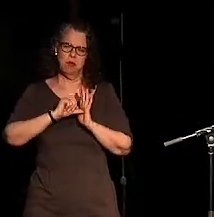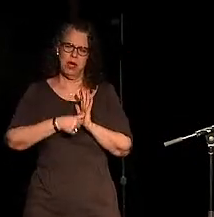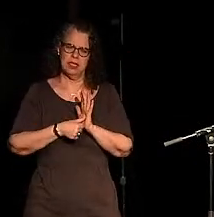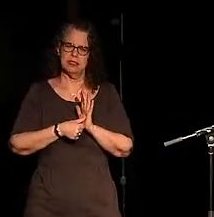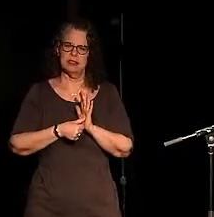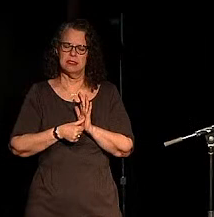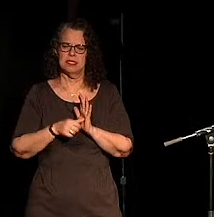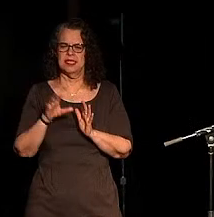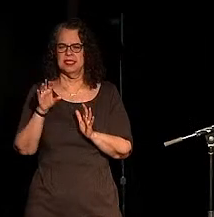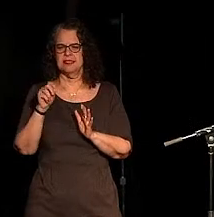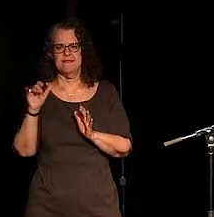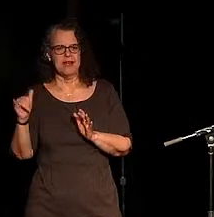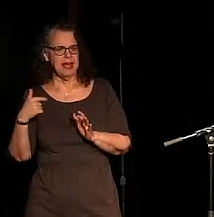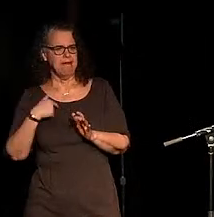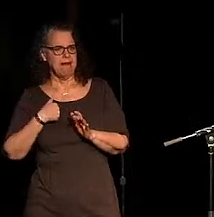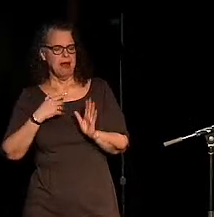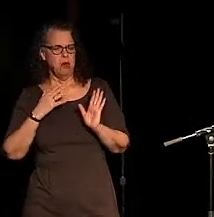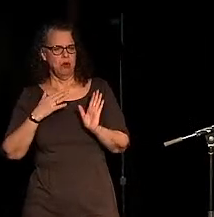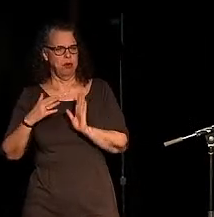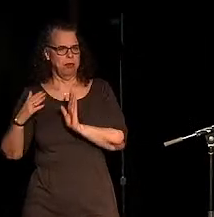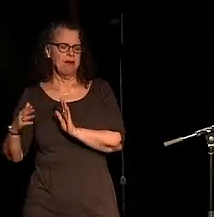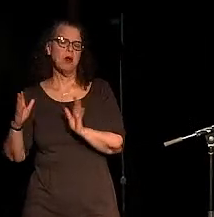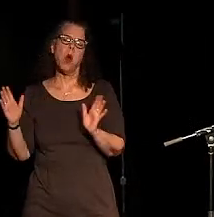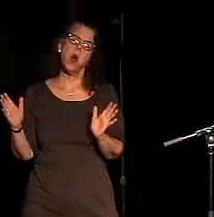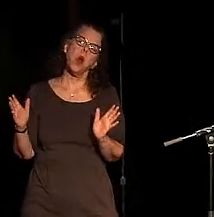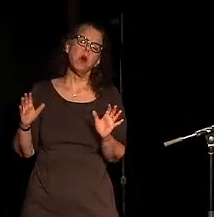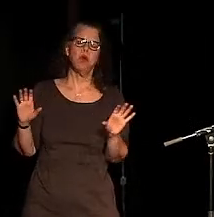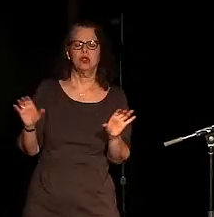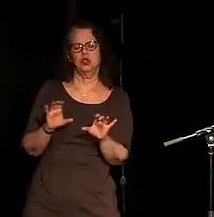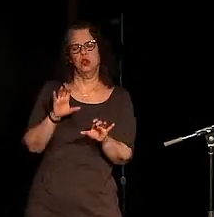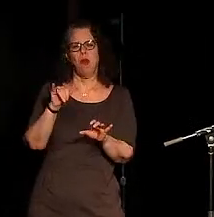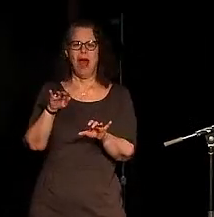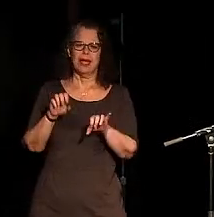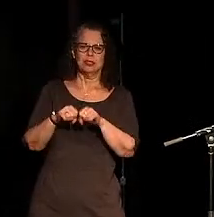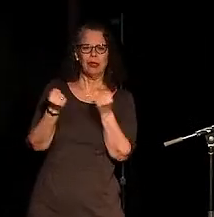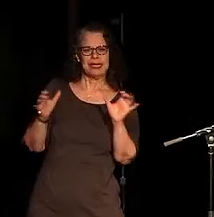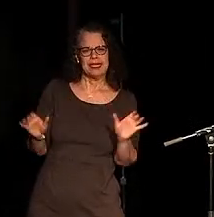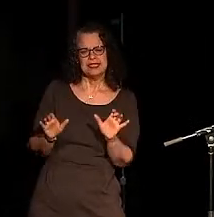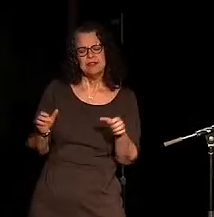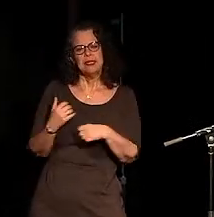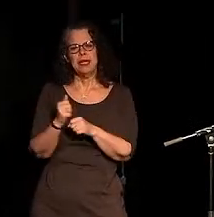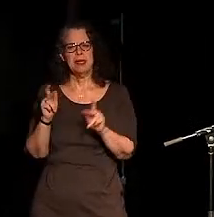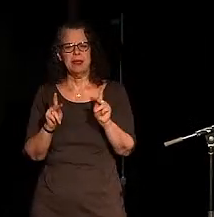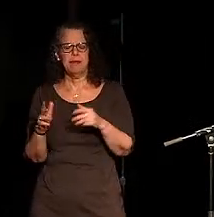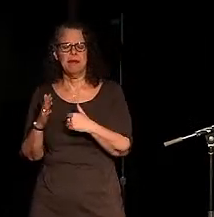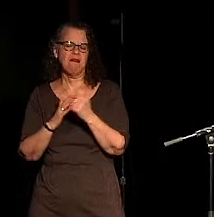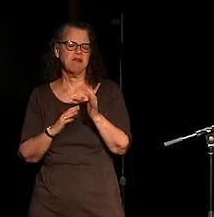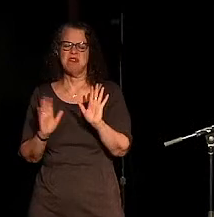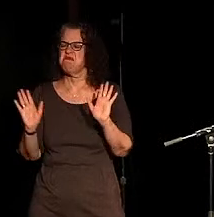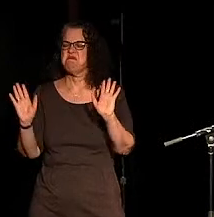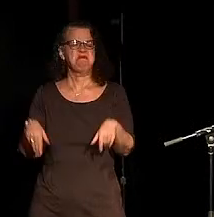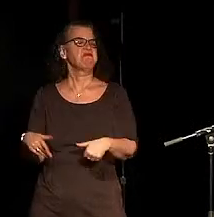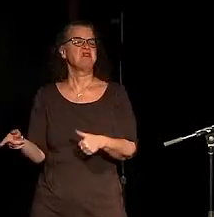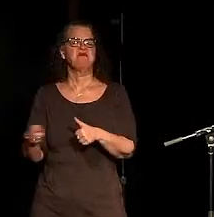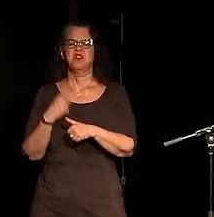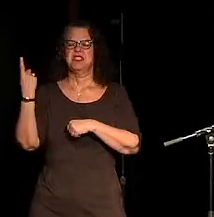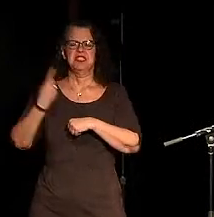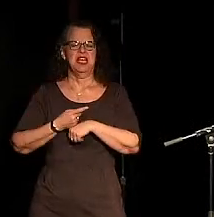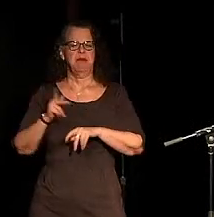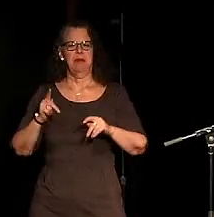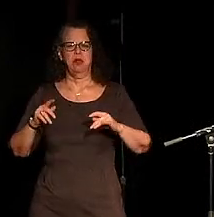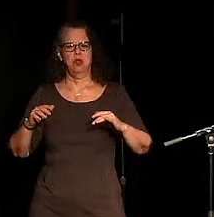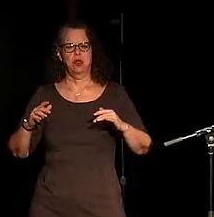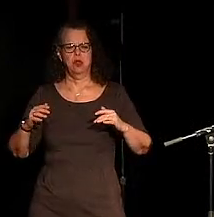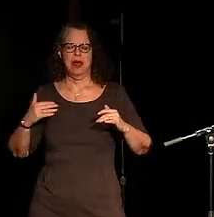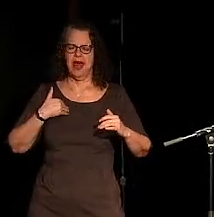is, you know, Faye and I were preparing for, we'll do some icebreakers, we'll get people comfortable with each other. Day one, people came full